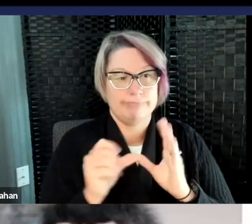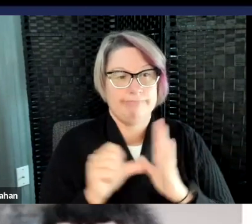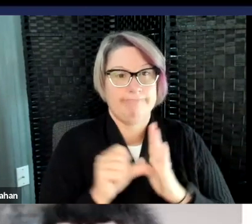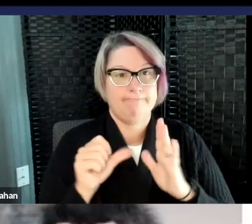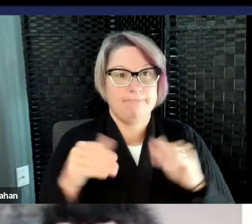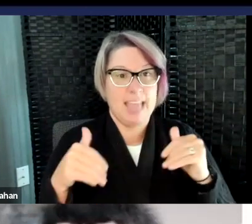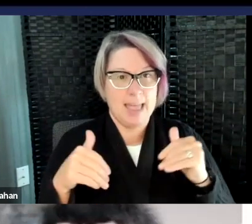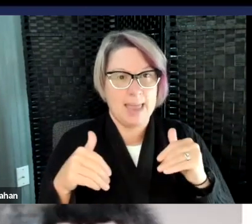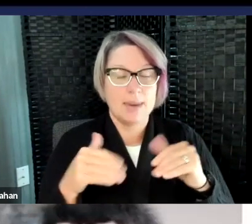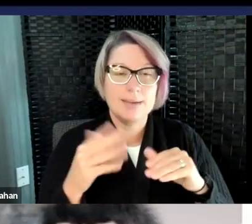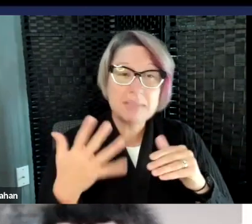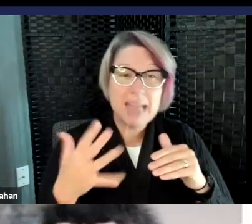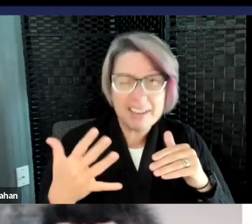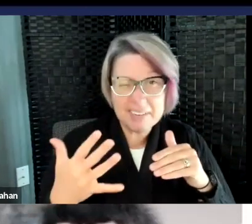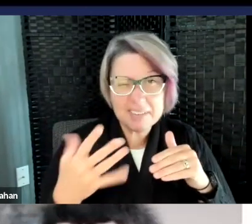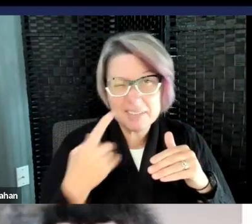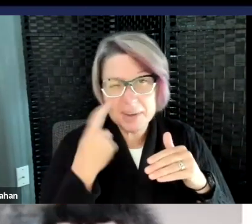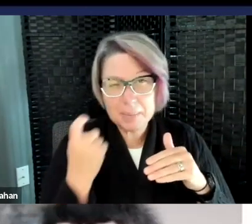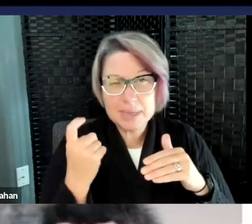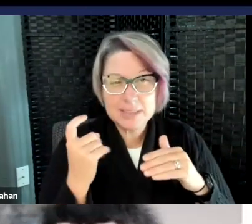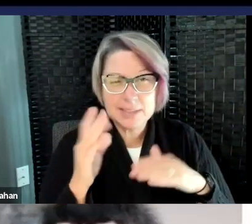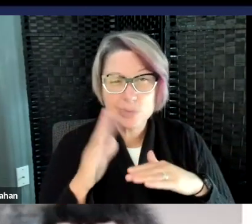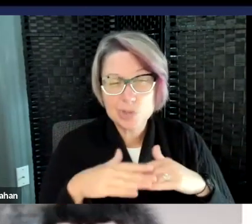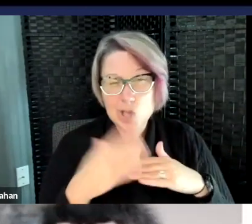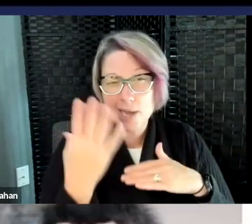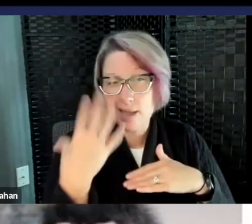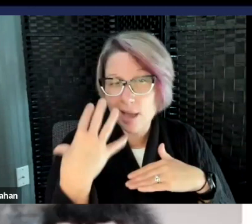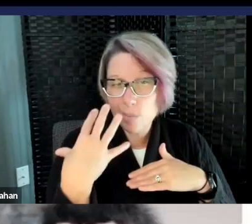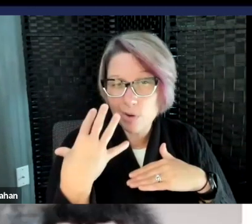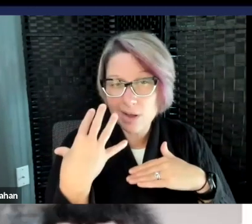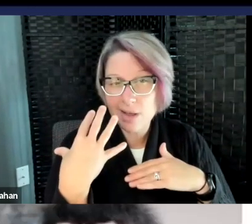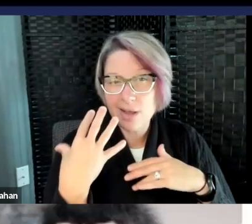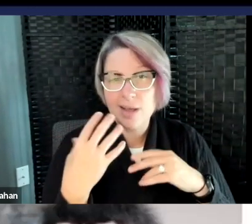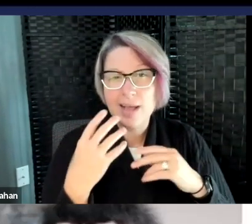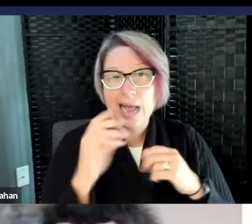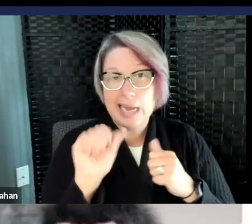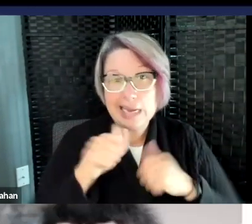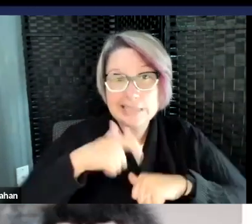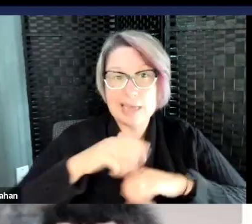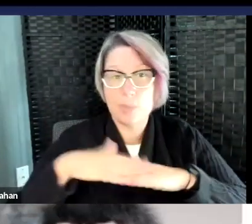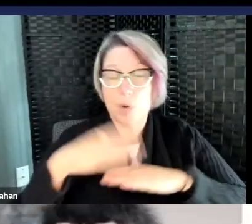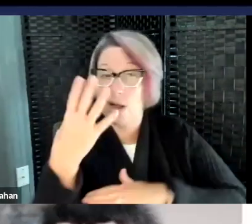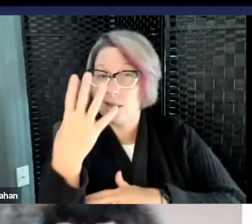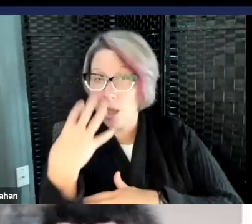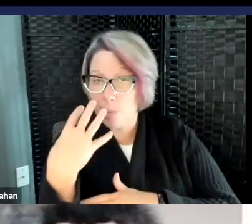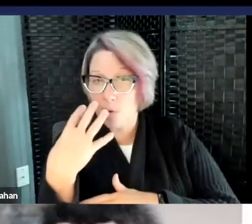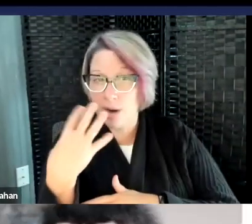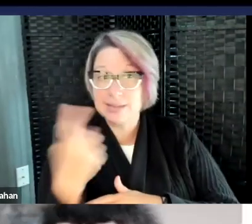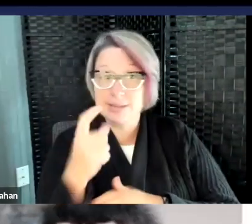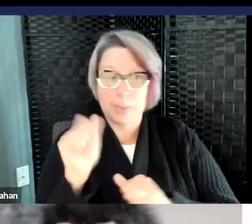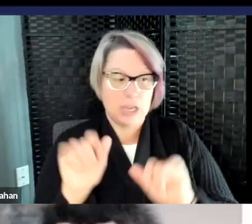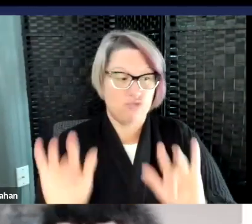she put it on she was on camera, and anytime you're on camera, someone can record